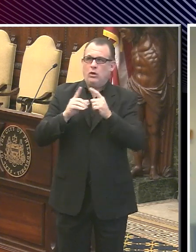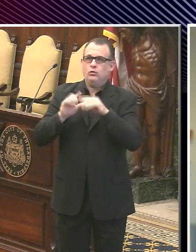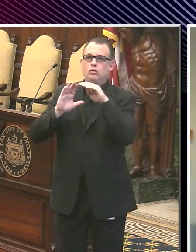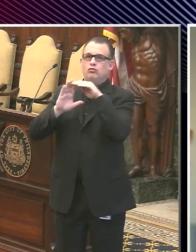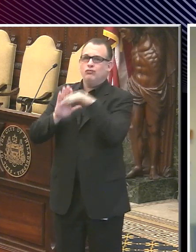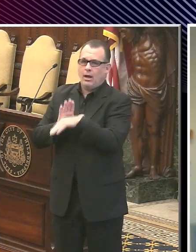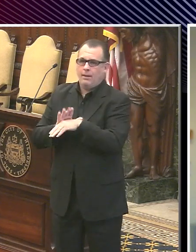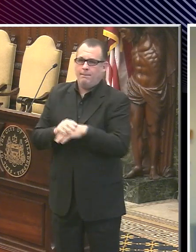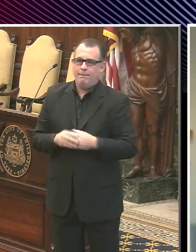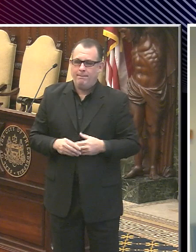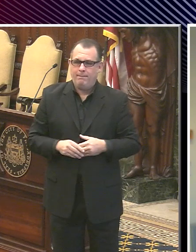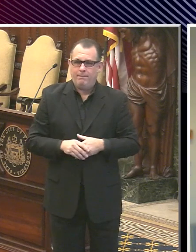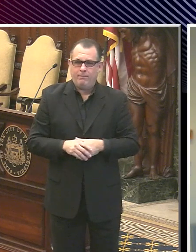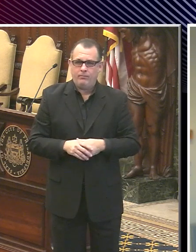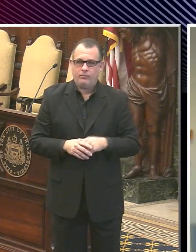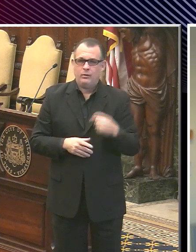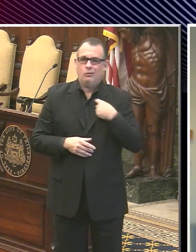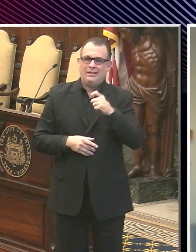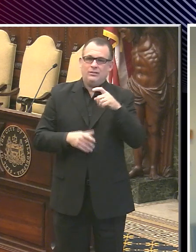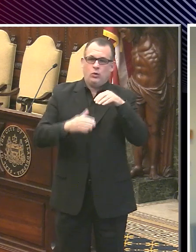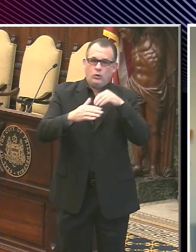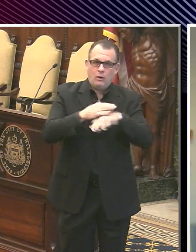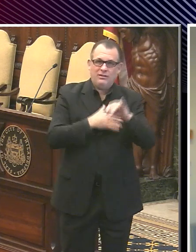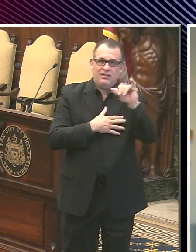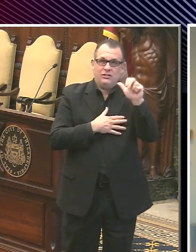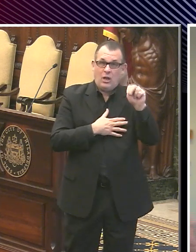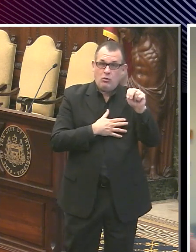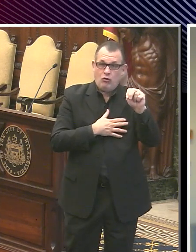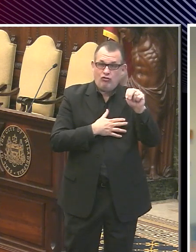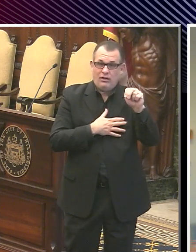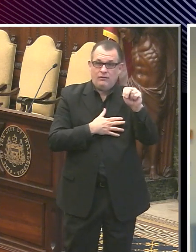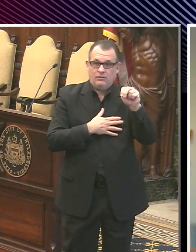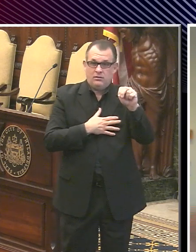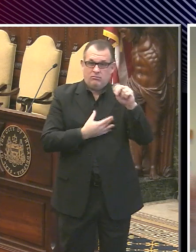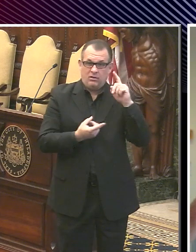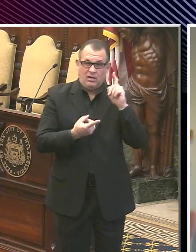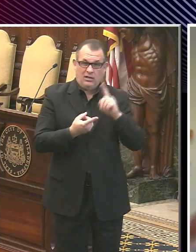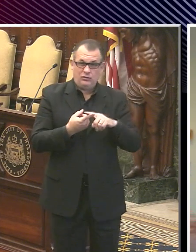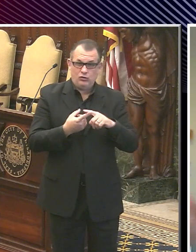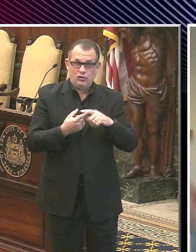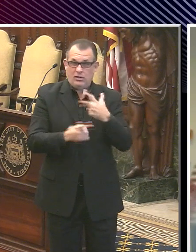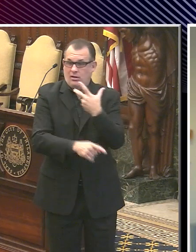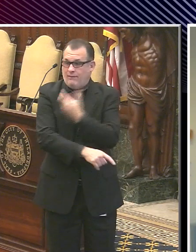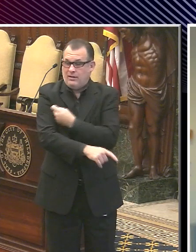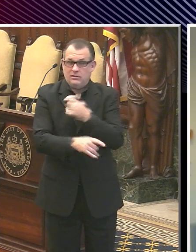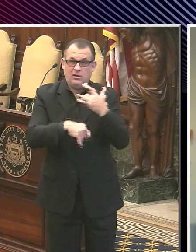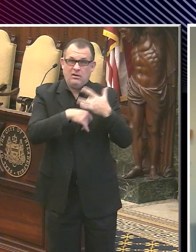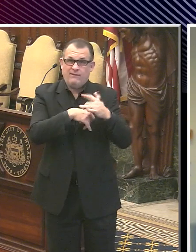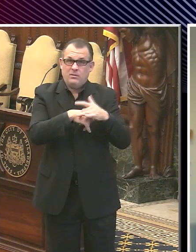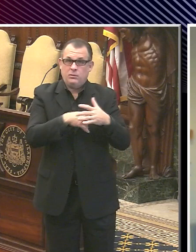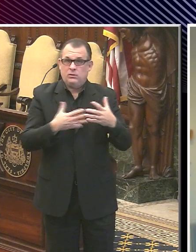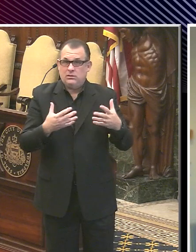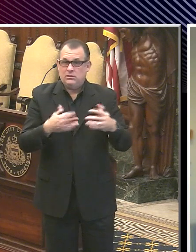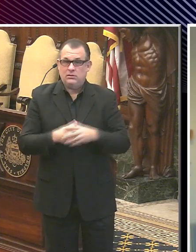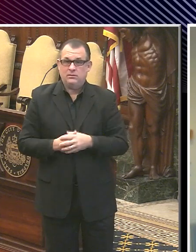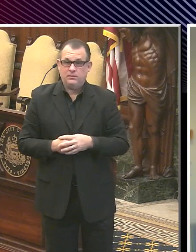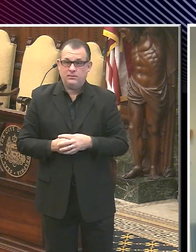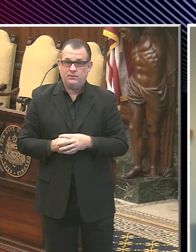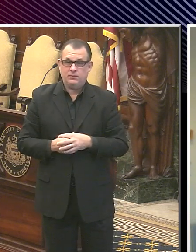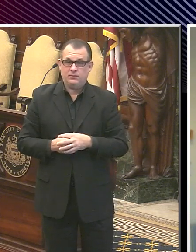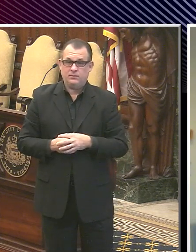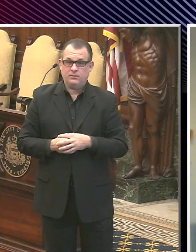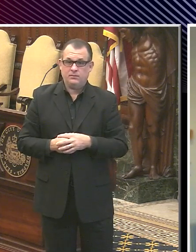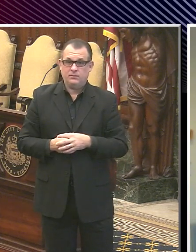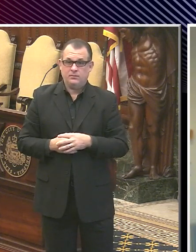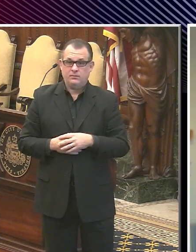to get into January before the vaccine is available. So this will tide us over, we hope, until the peak of this, but where the rates would still be high even